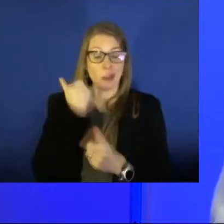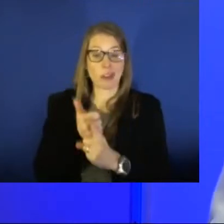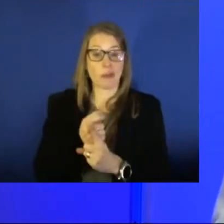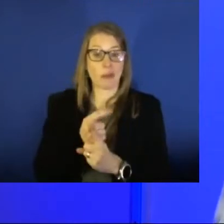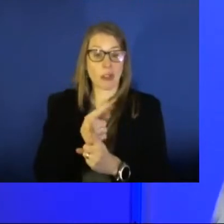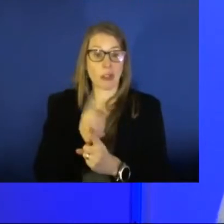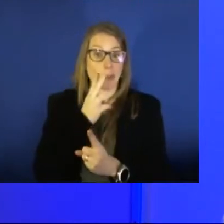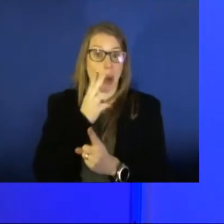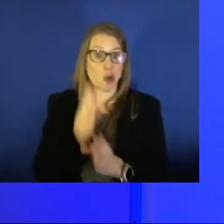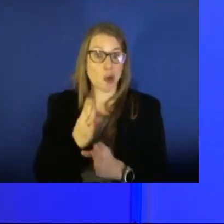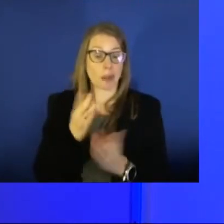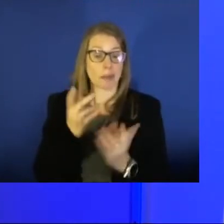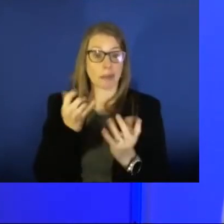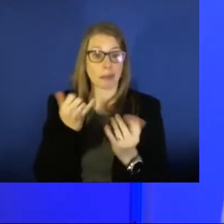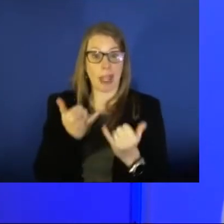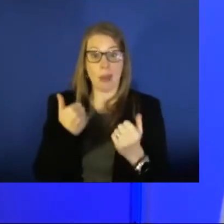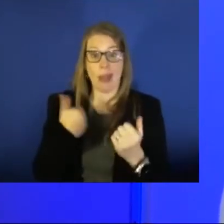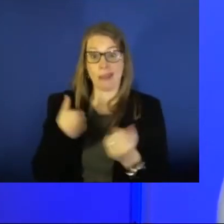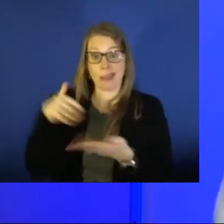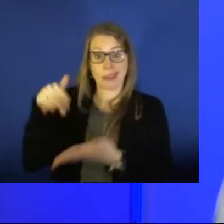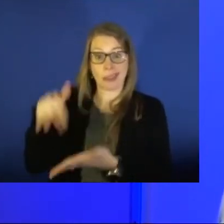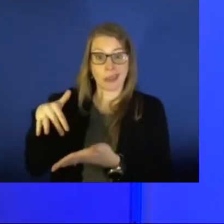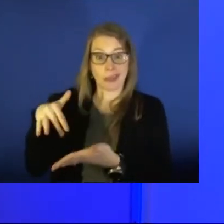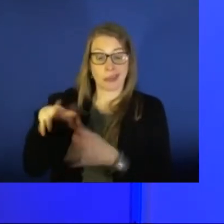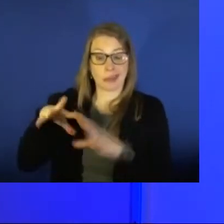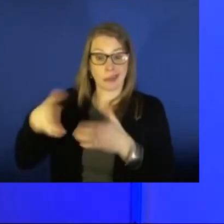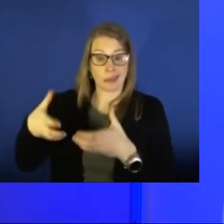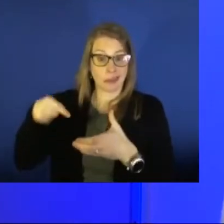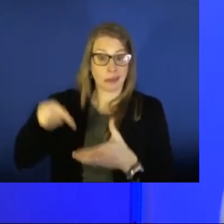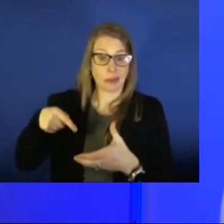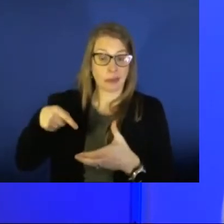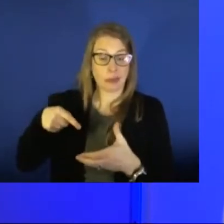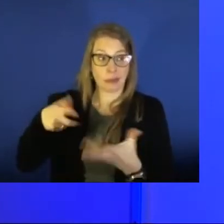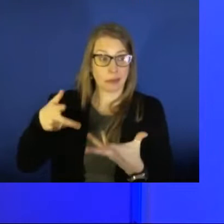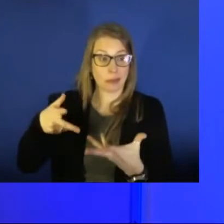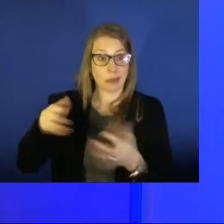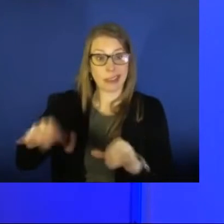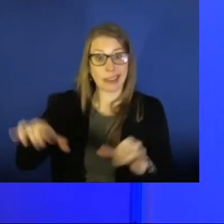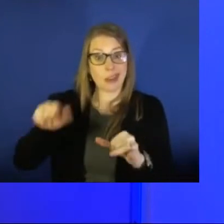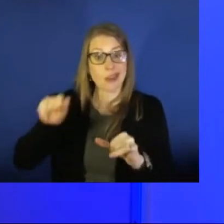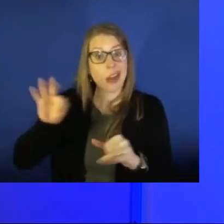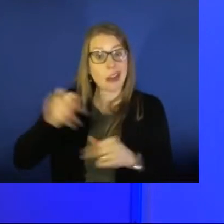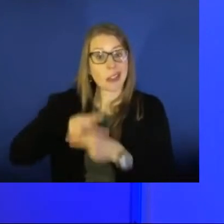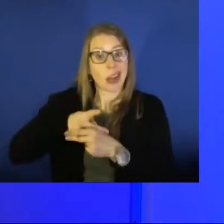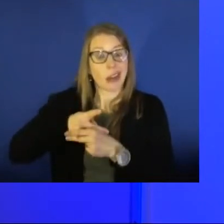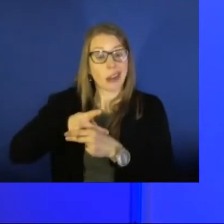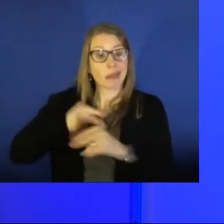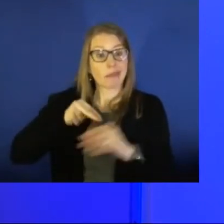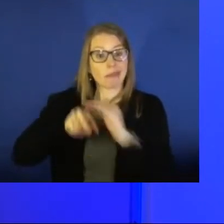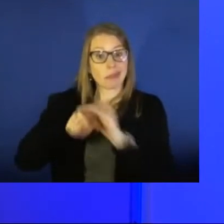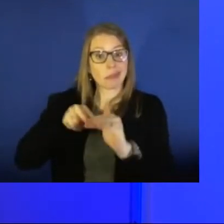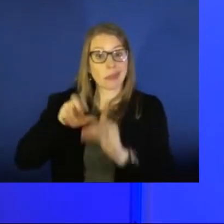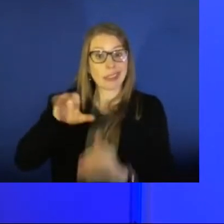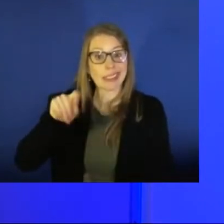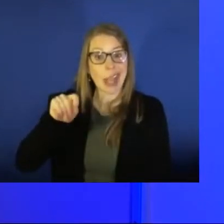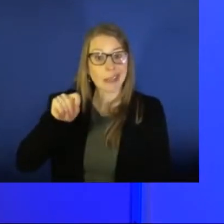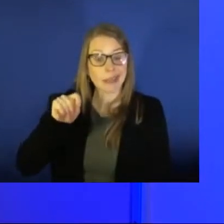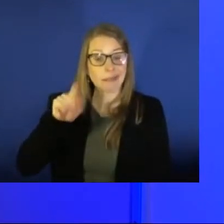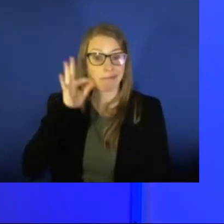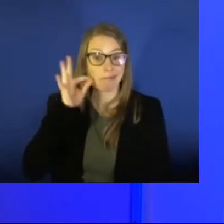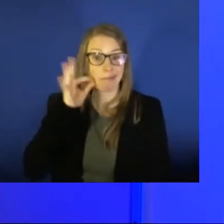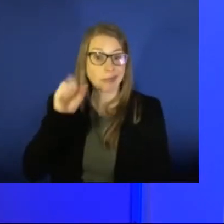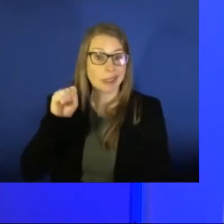have trials where, well, actually it's a standard of care where you get CAT scans and you're followed to pick up lesions